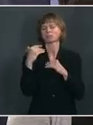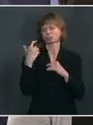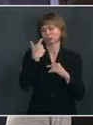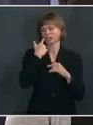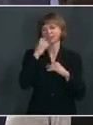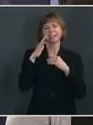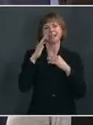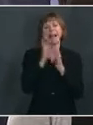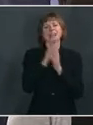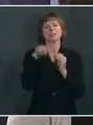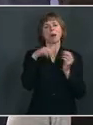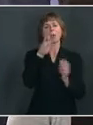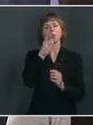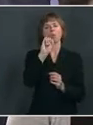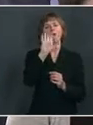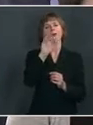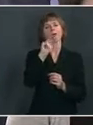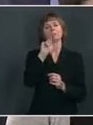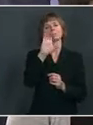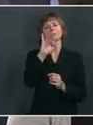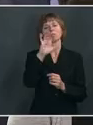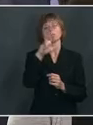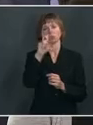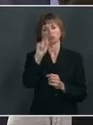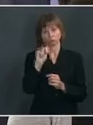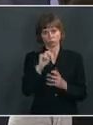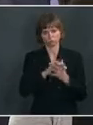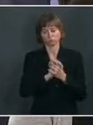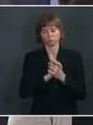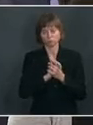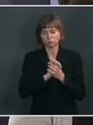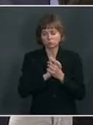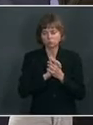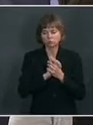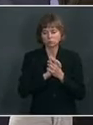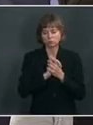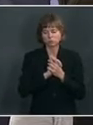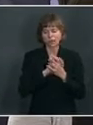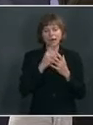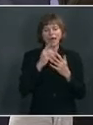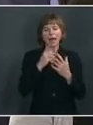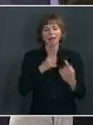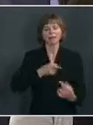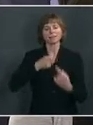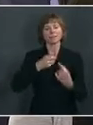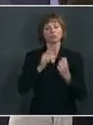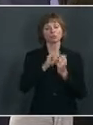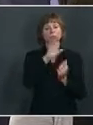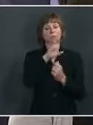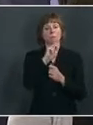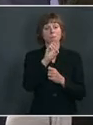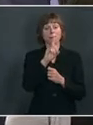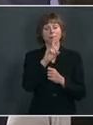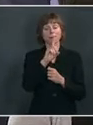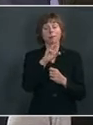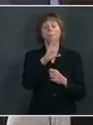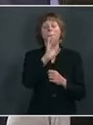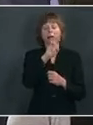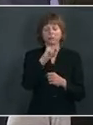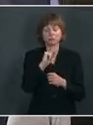you about reconciliation and sort of the tension between moving quickly with Biden's legislative agenda versus sort of a